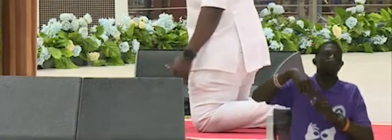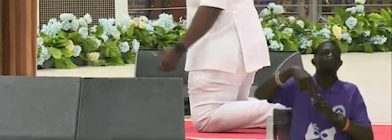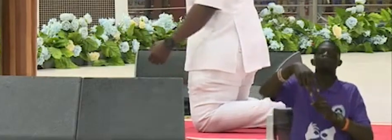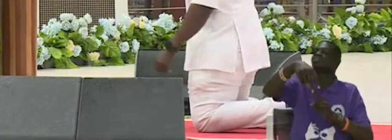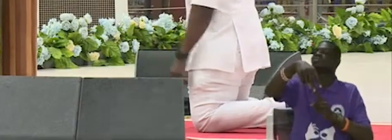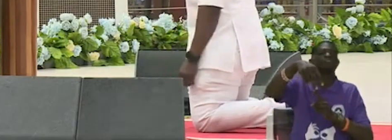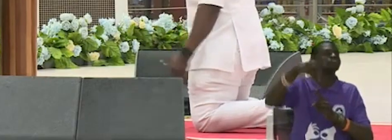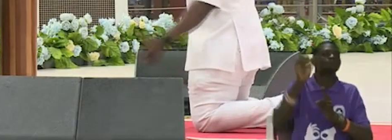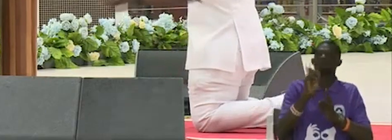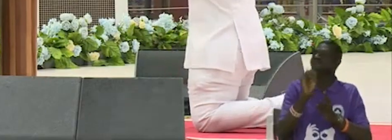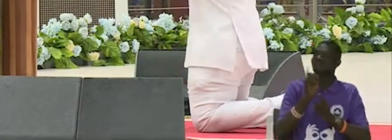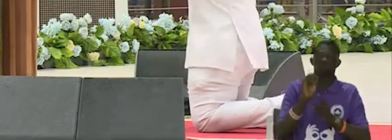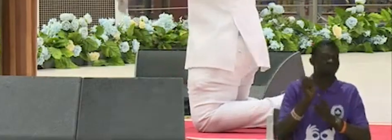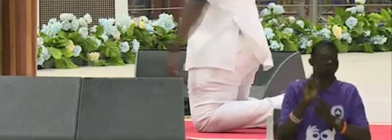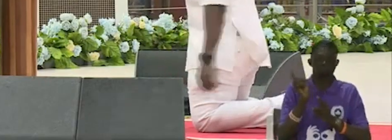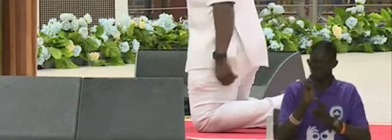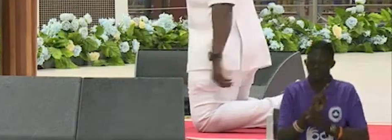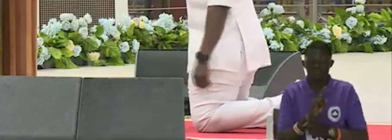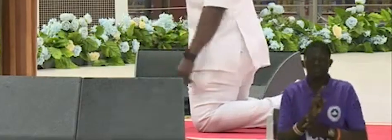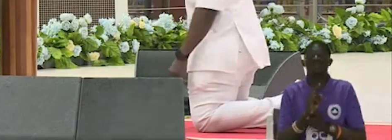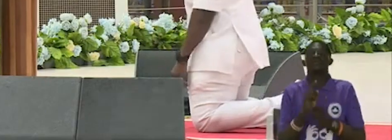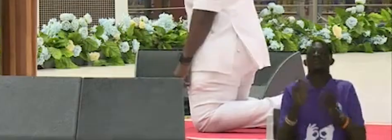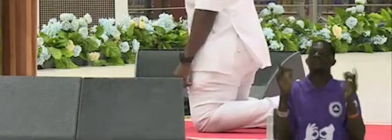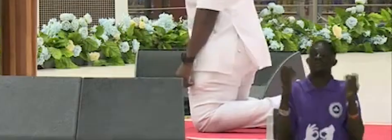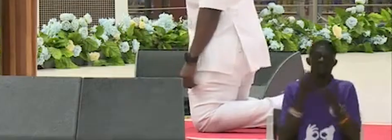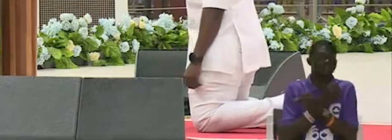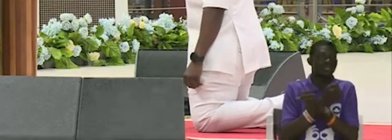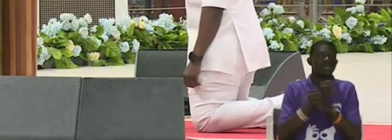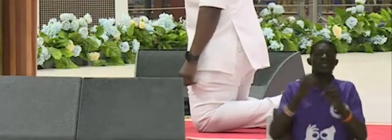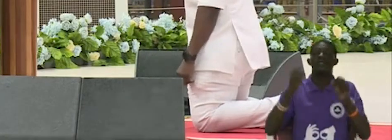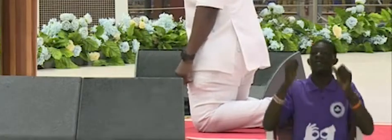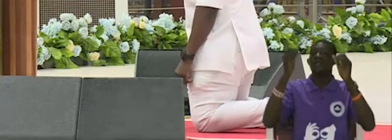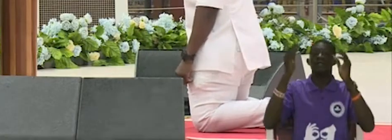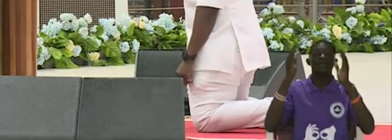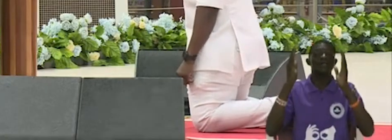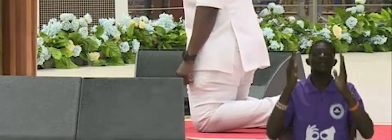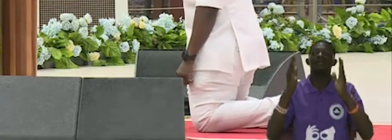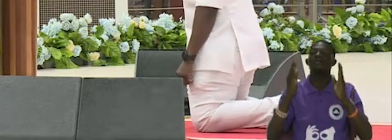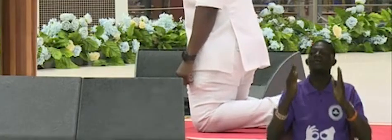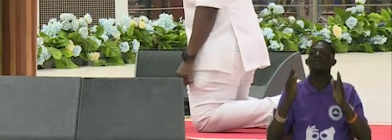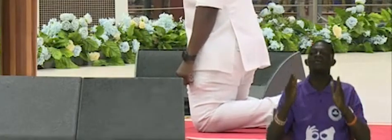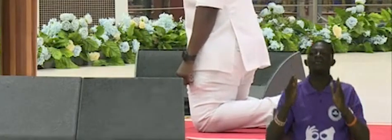by. Intend to Savior, O